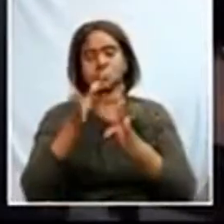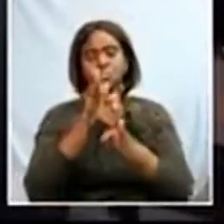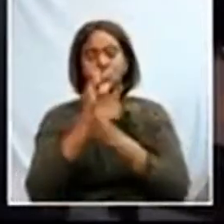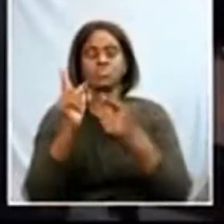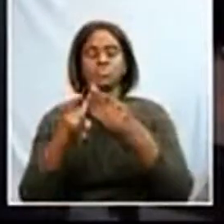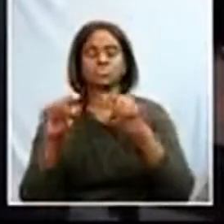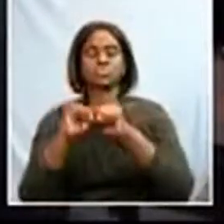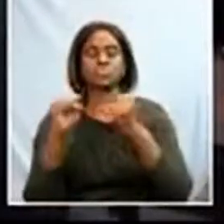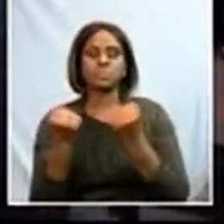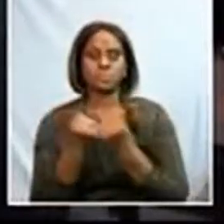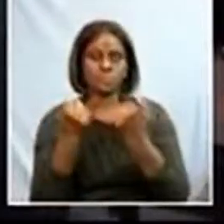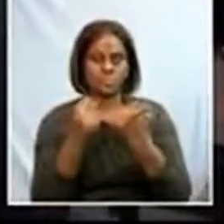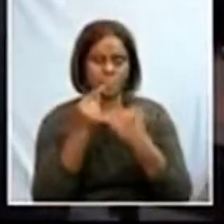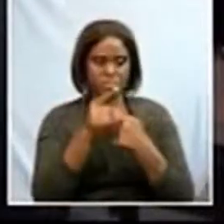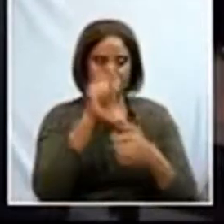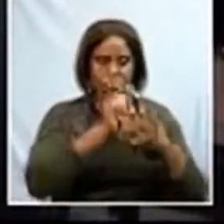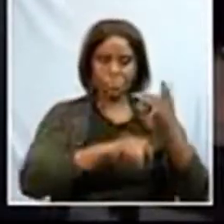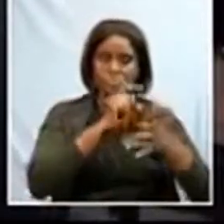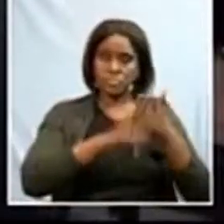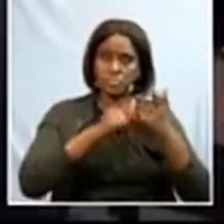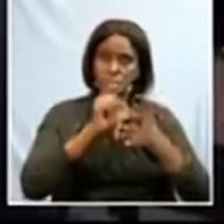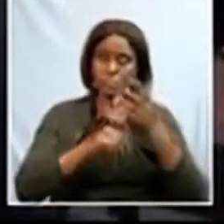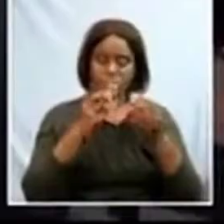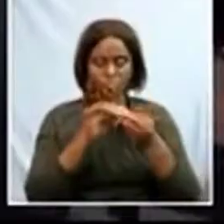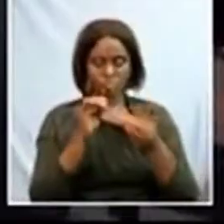society. Now, on the cost,